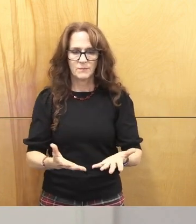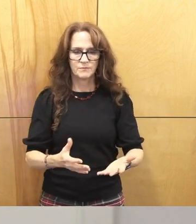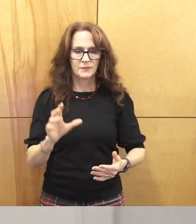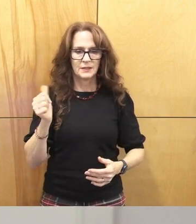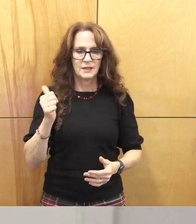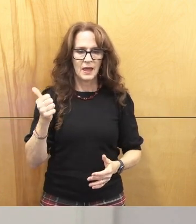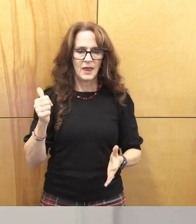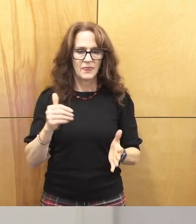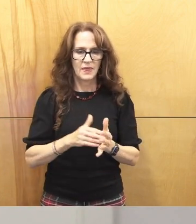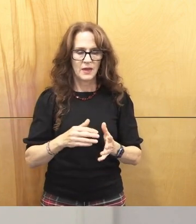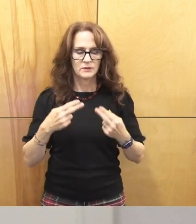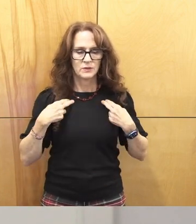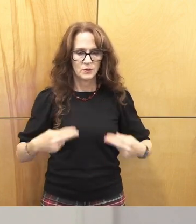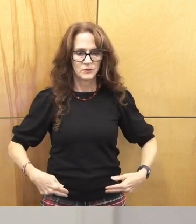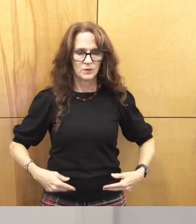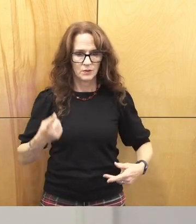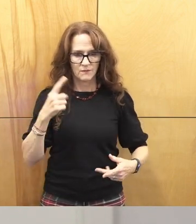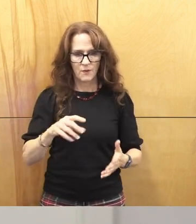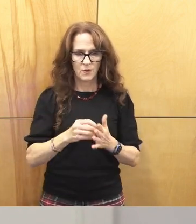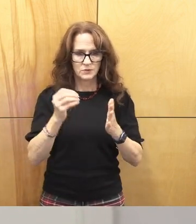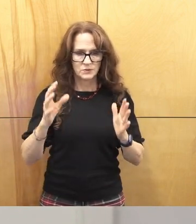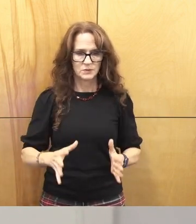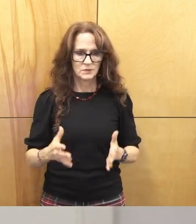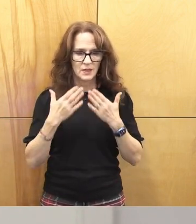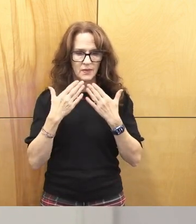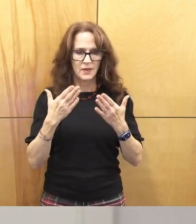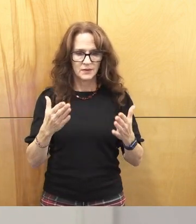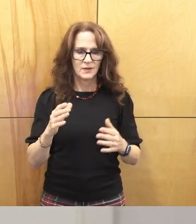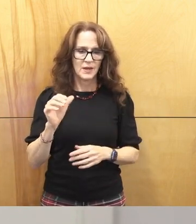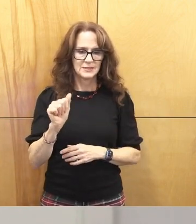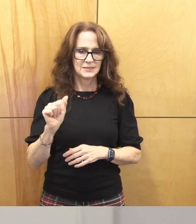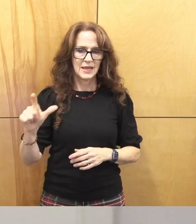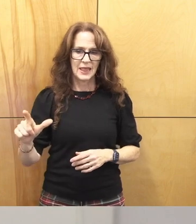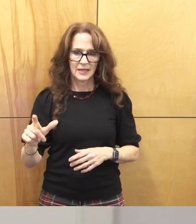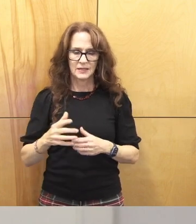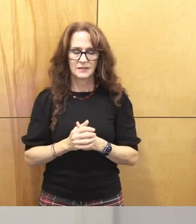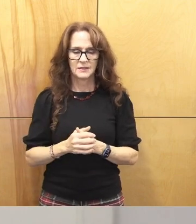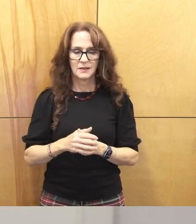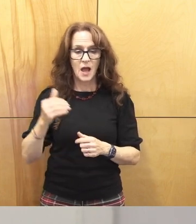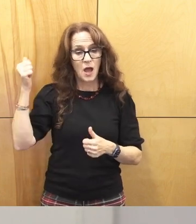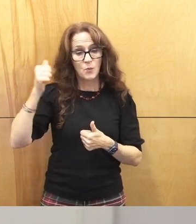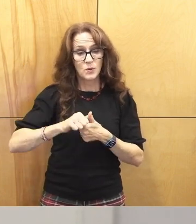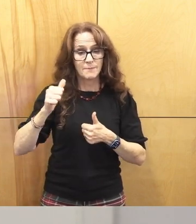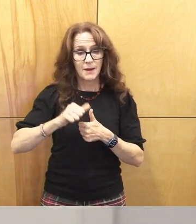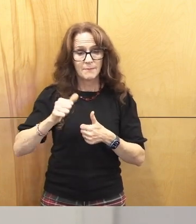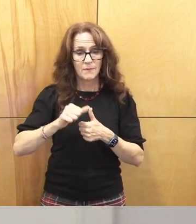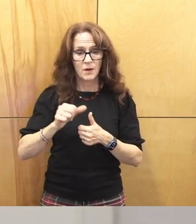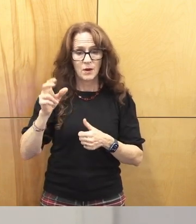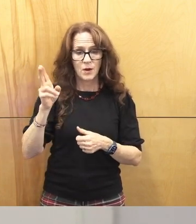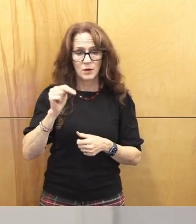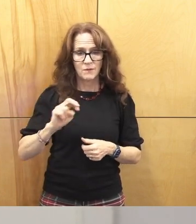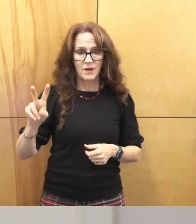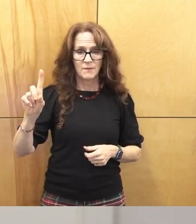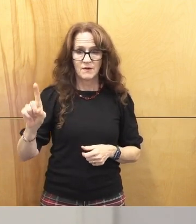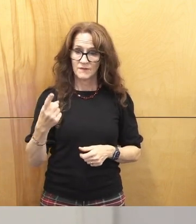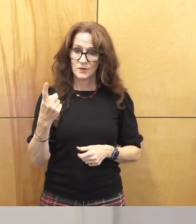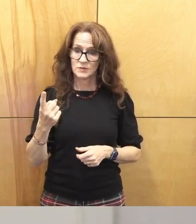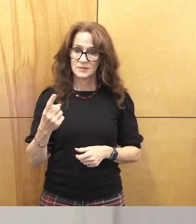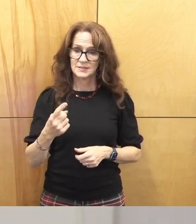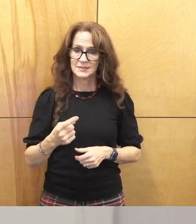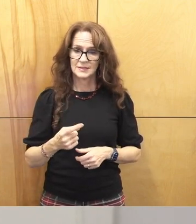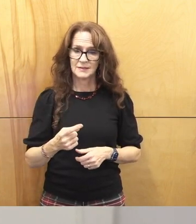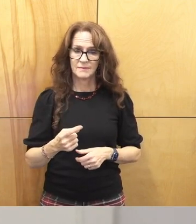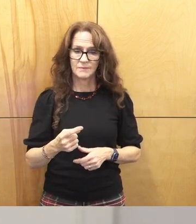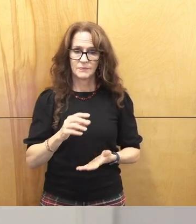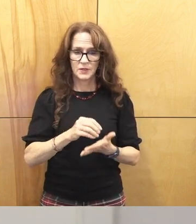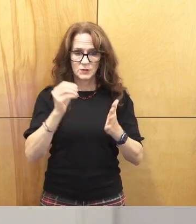10,000 uniforms for our students. So thank you to the Assistance League. A reminder that on November 1st, we have our Pupil